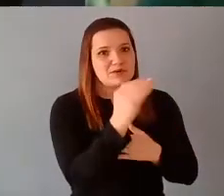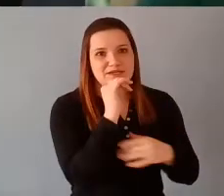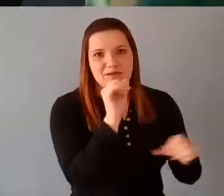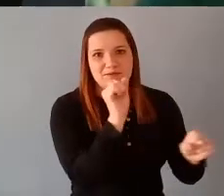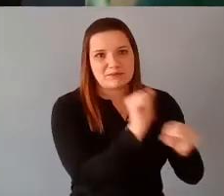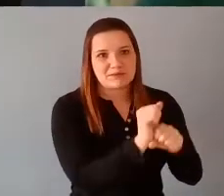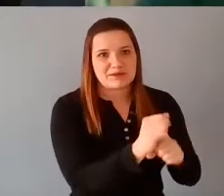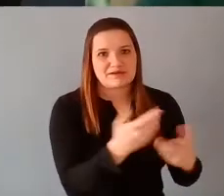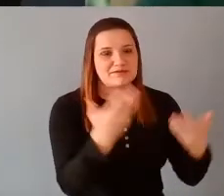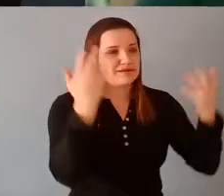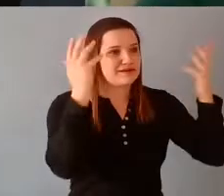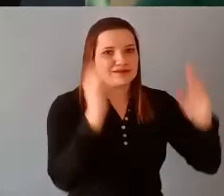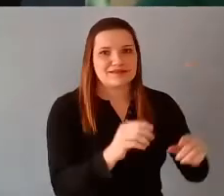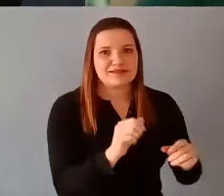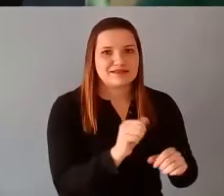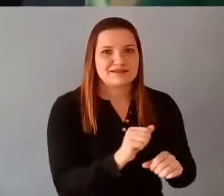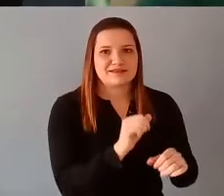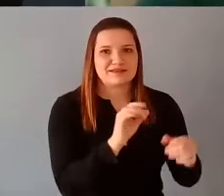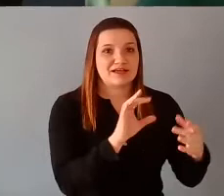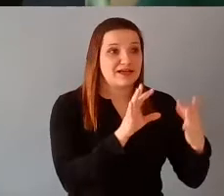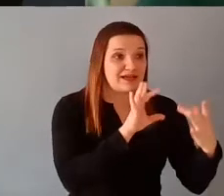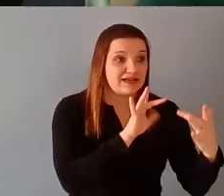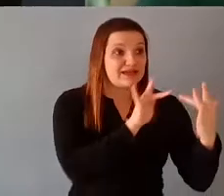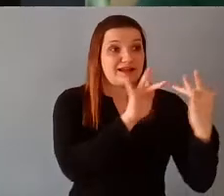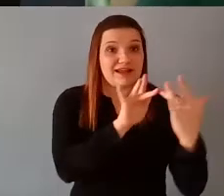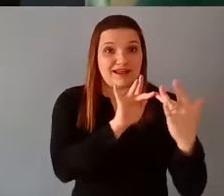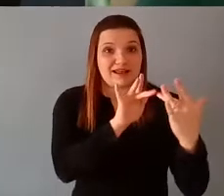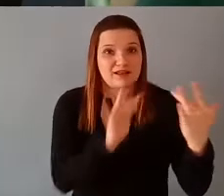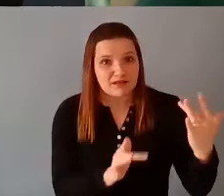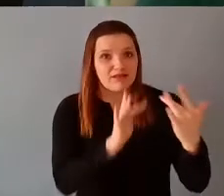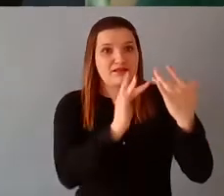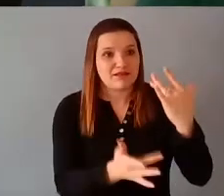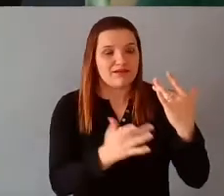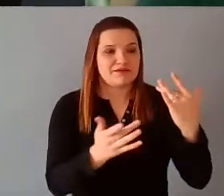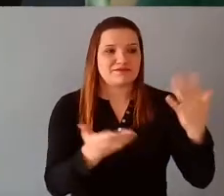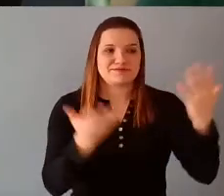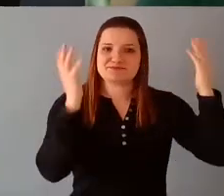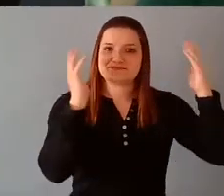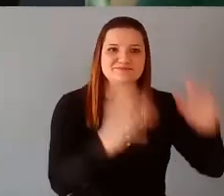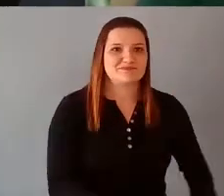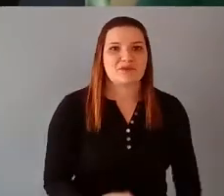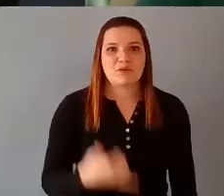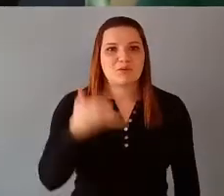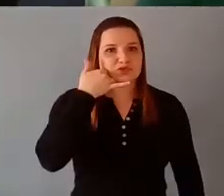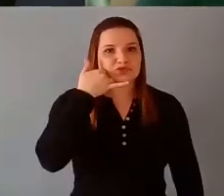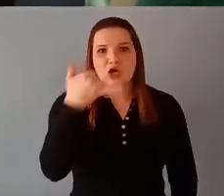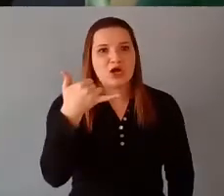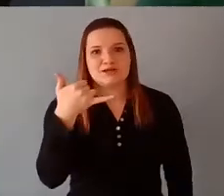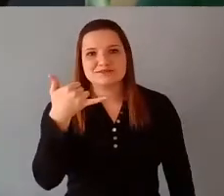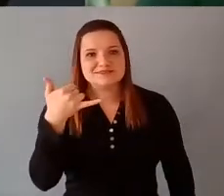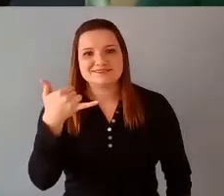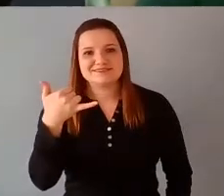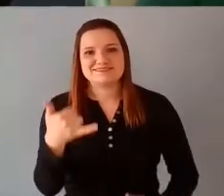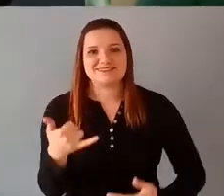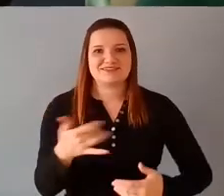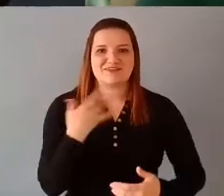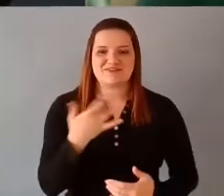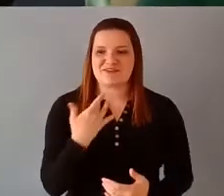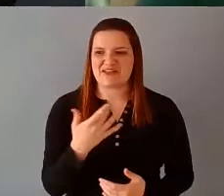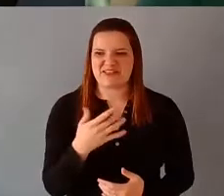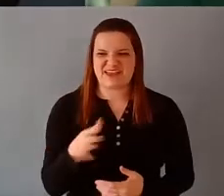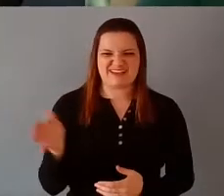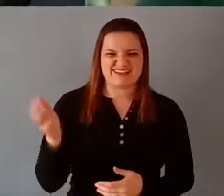all network connection, and we just decided to call into a conference call, so it felt a bit nostalgic actually being on the